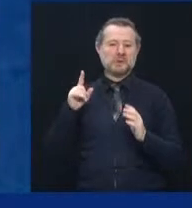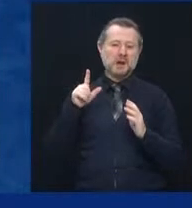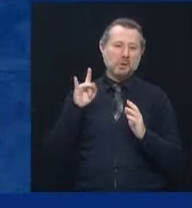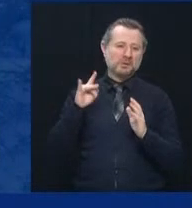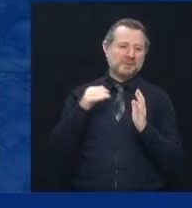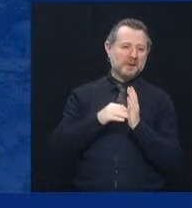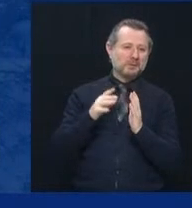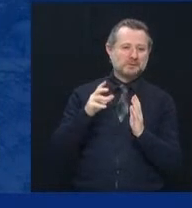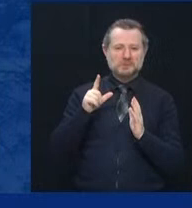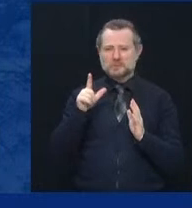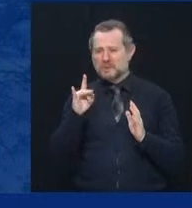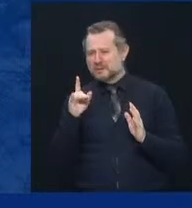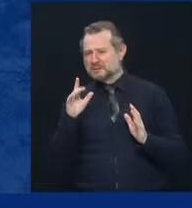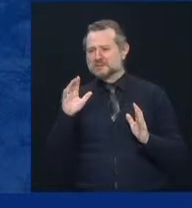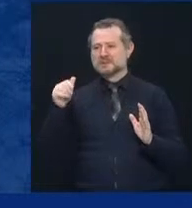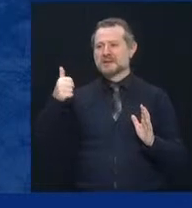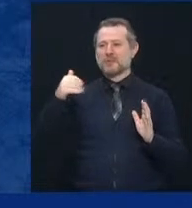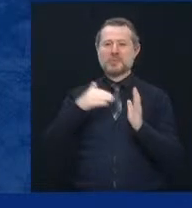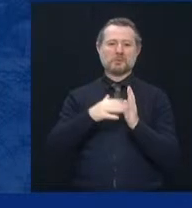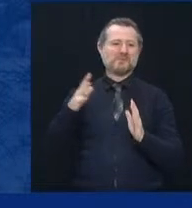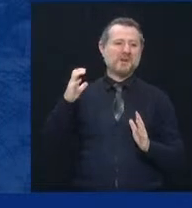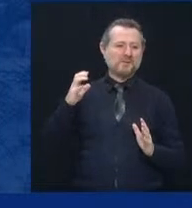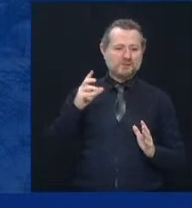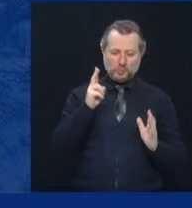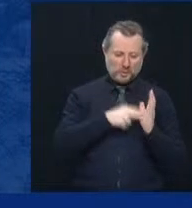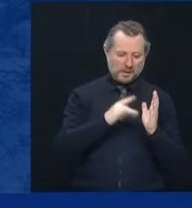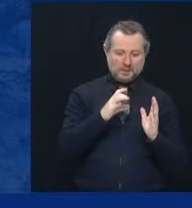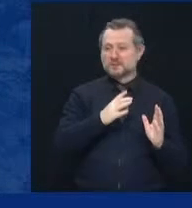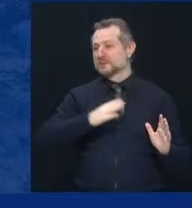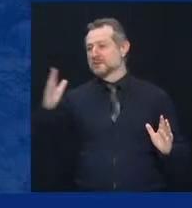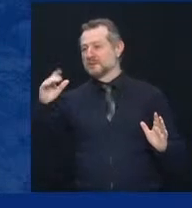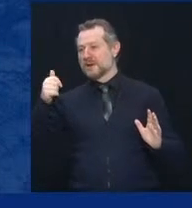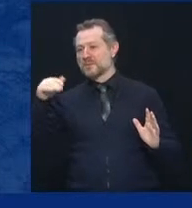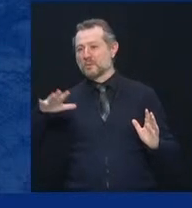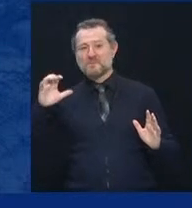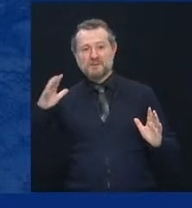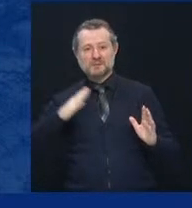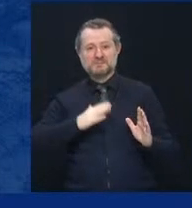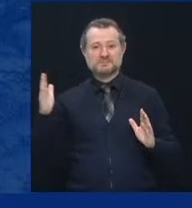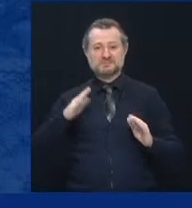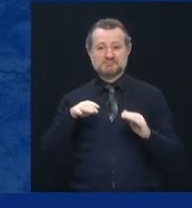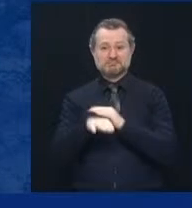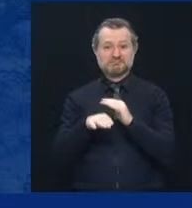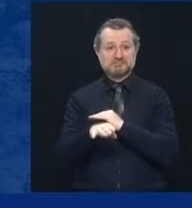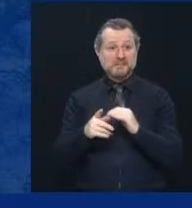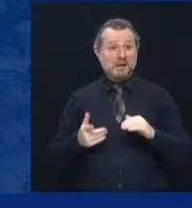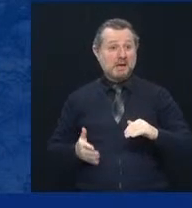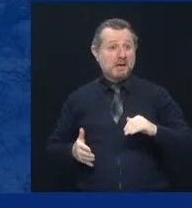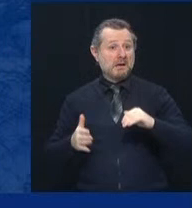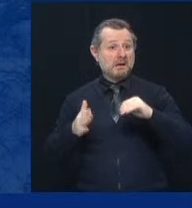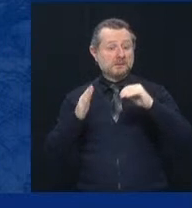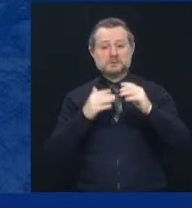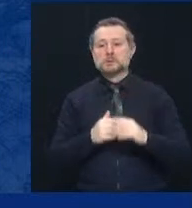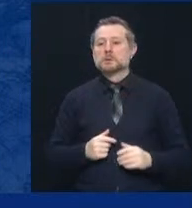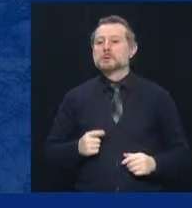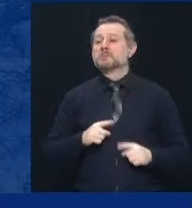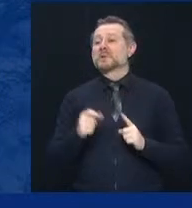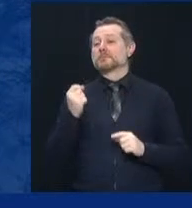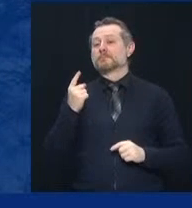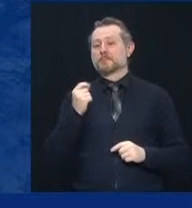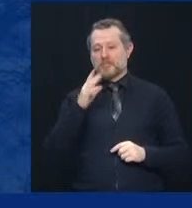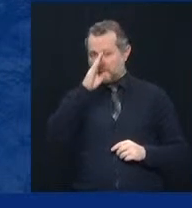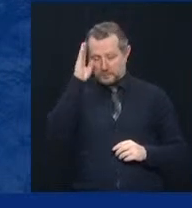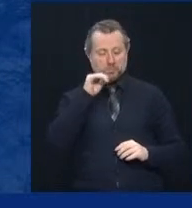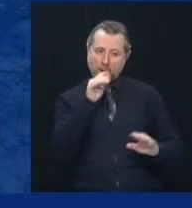dramatic holiday spike. We went up that high, but we did not overwhelm the hospitals